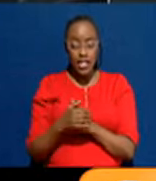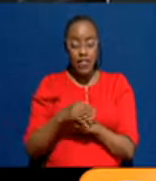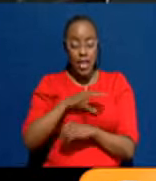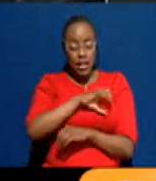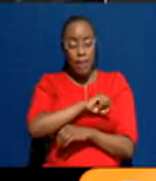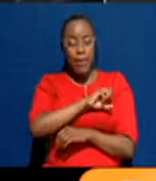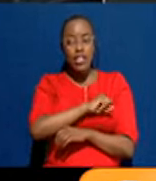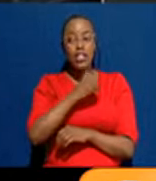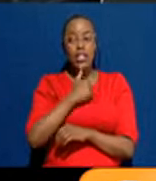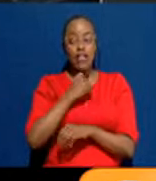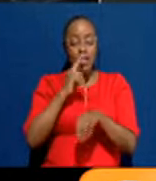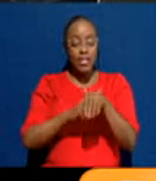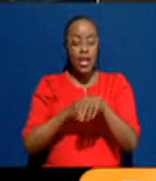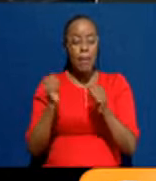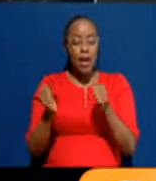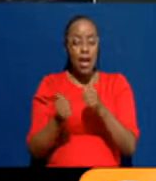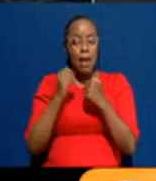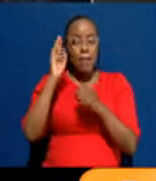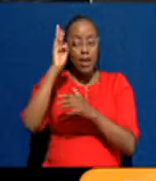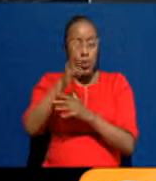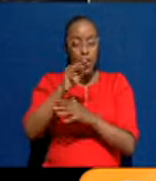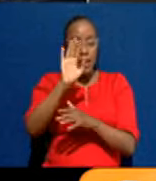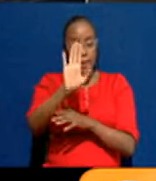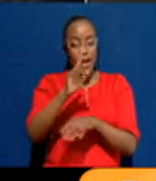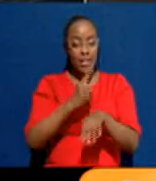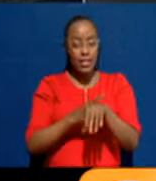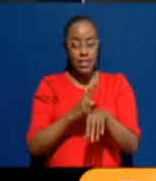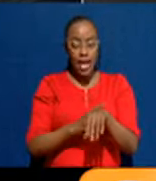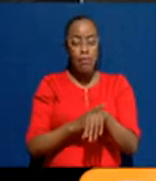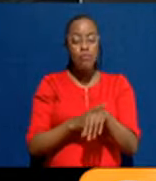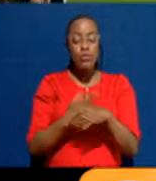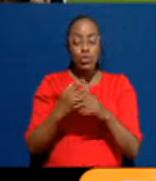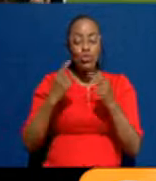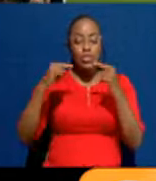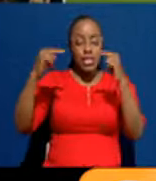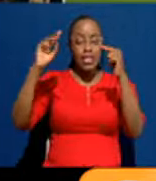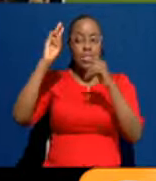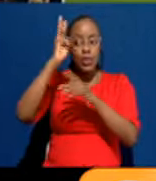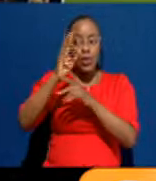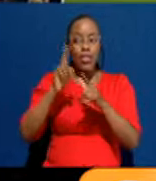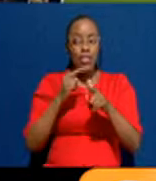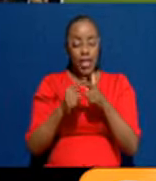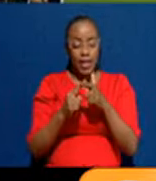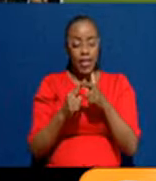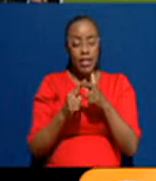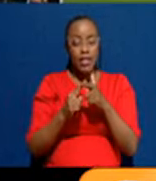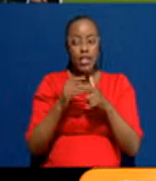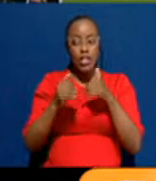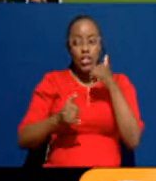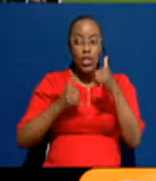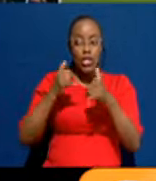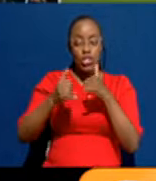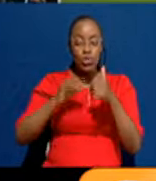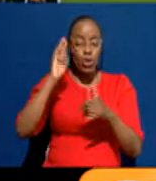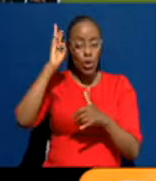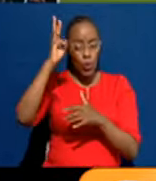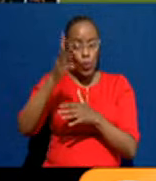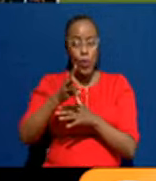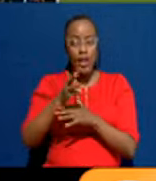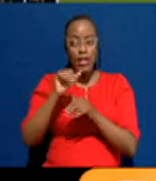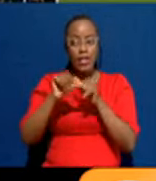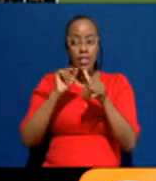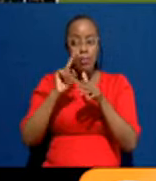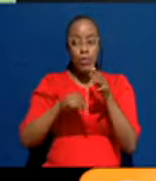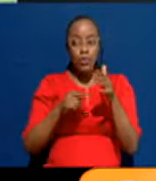patient. Your time will come. Your time to shine will come. And you will enjoy the fruit. So it's all